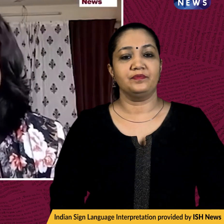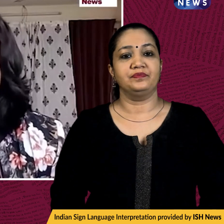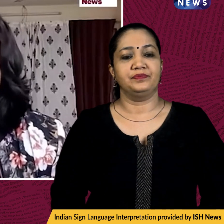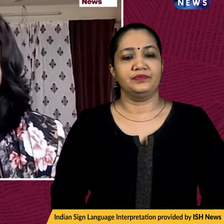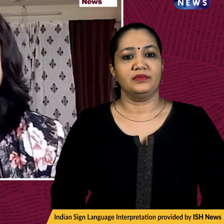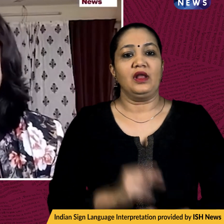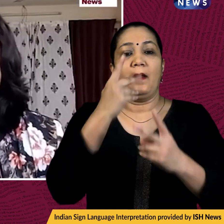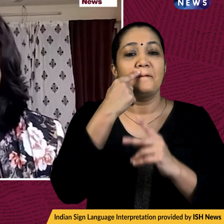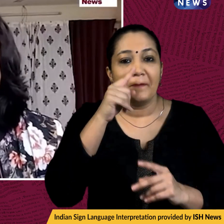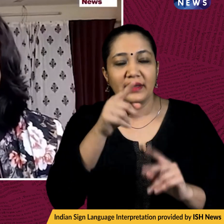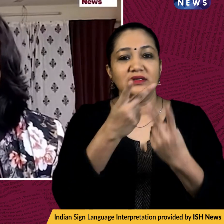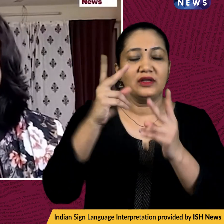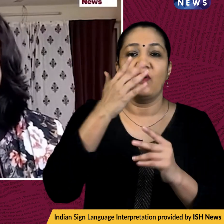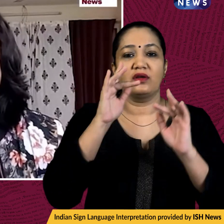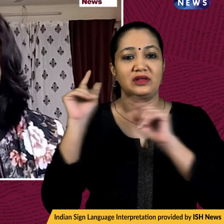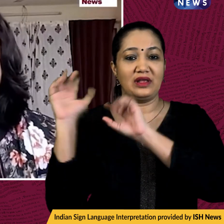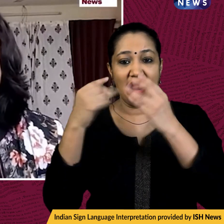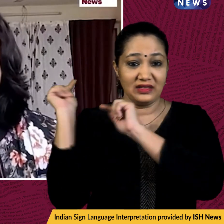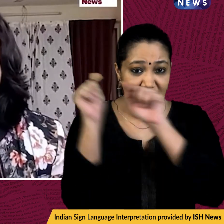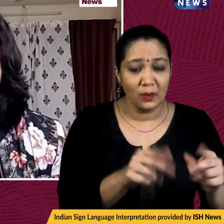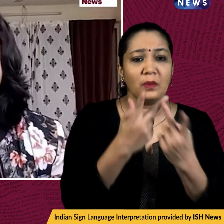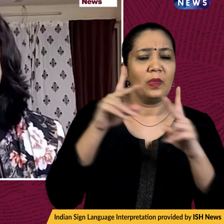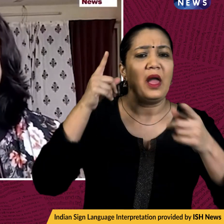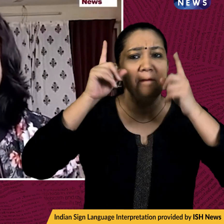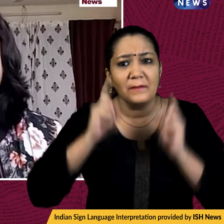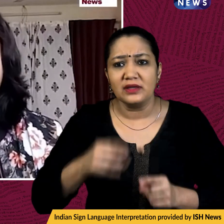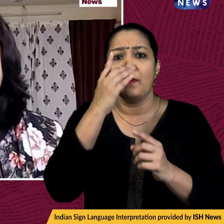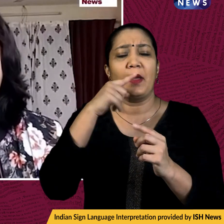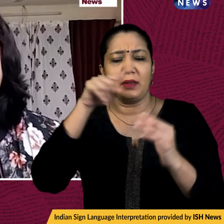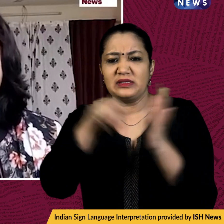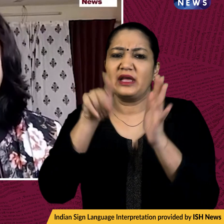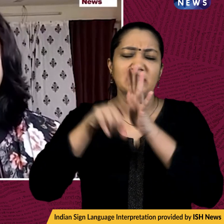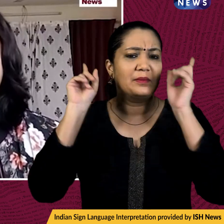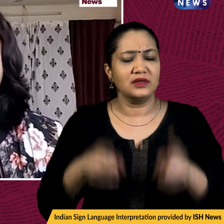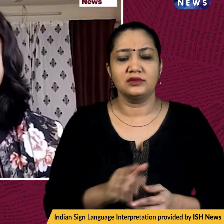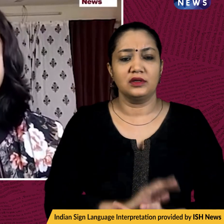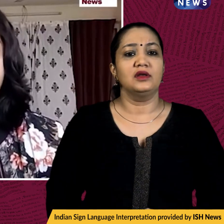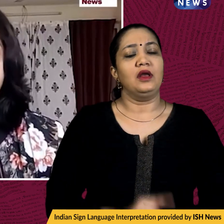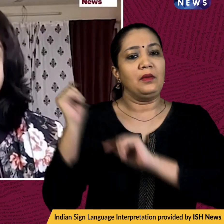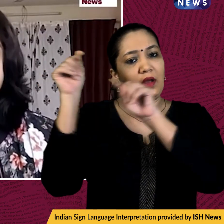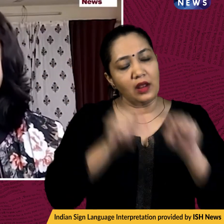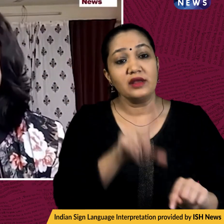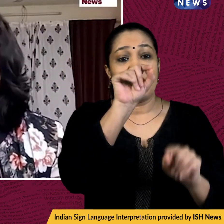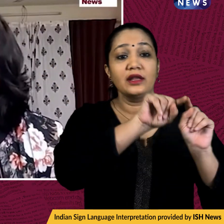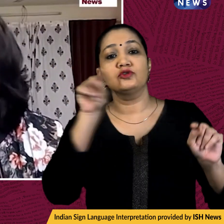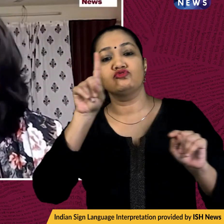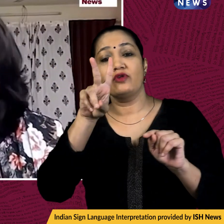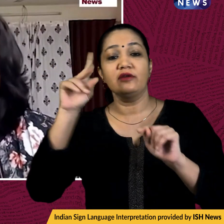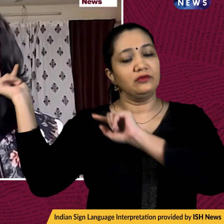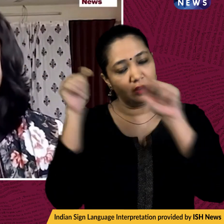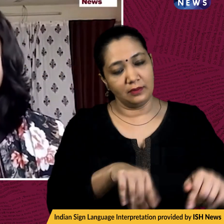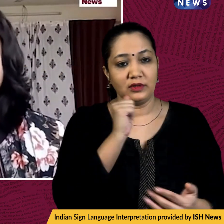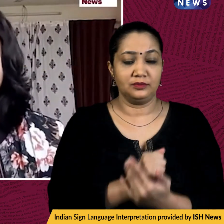and I quote, consent of parents for attending offline classes or exams will not be mandatory for students of classes 10 and